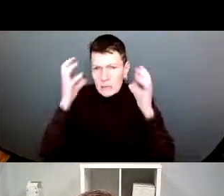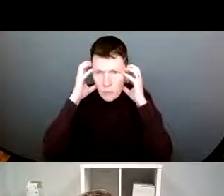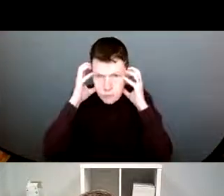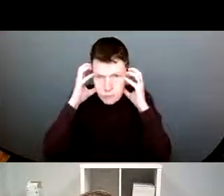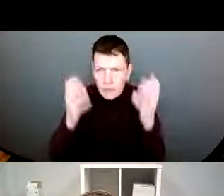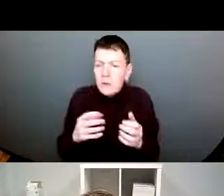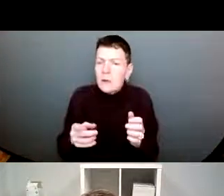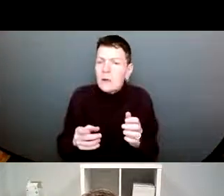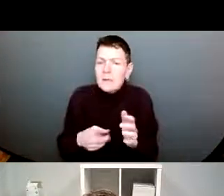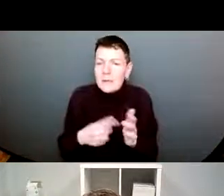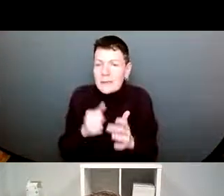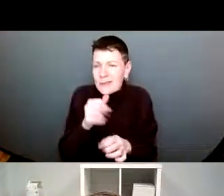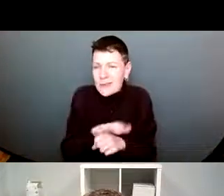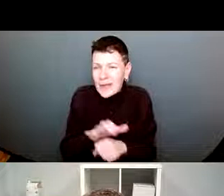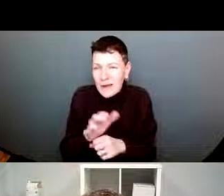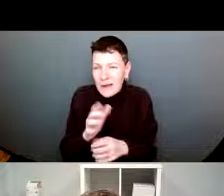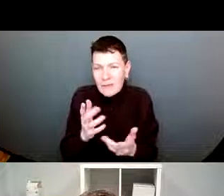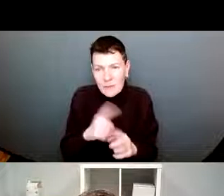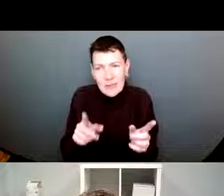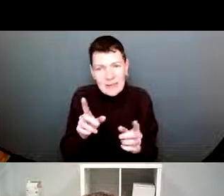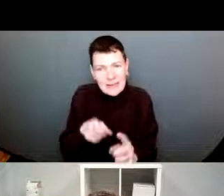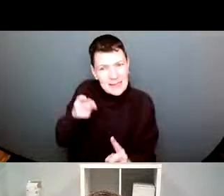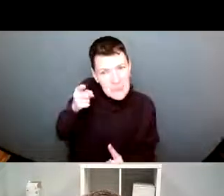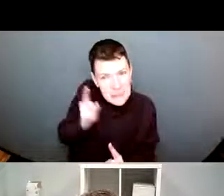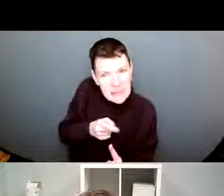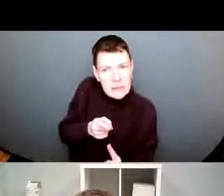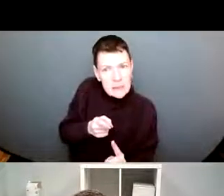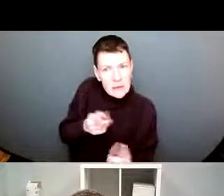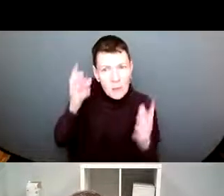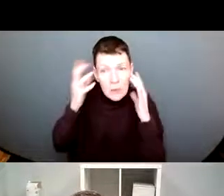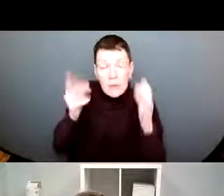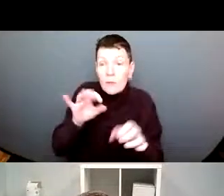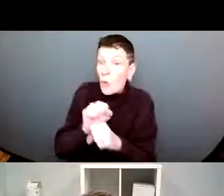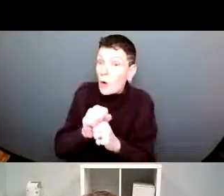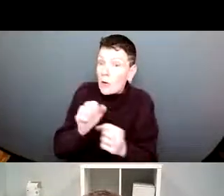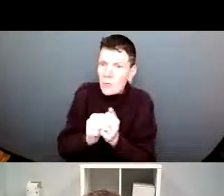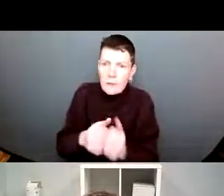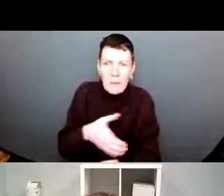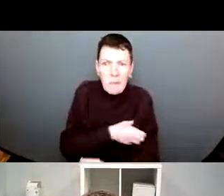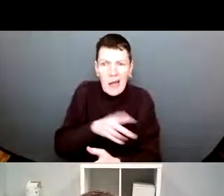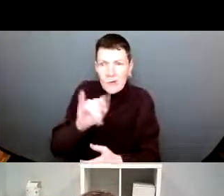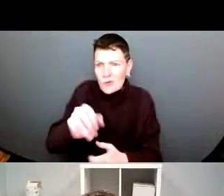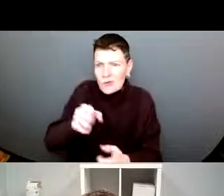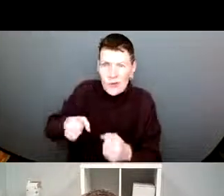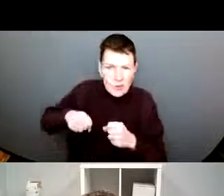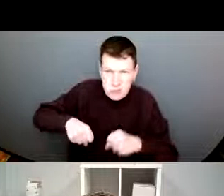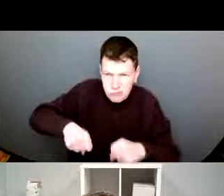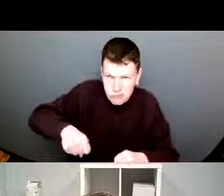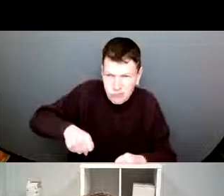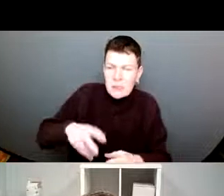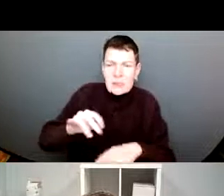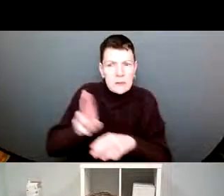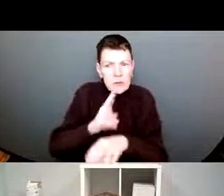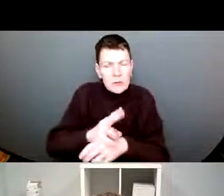just to wear anything, it's having the right tool for the job. If you're someone working with power tools, industrial hearing protection is